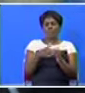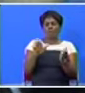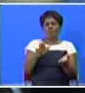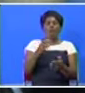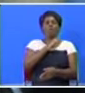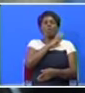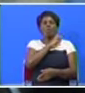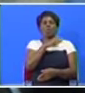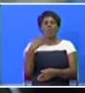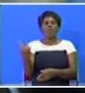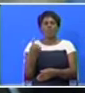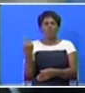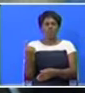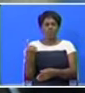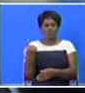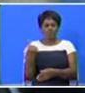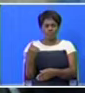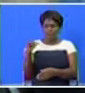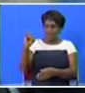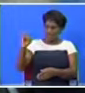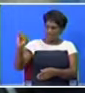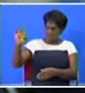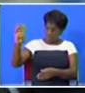The only basis upon which the IEBC